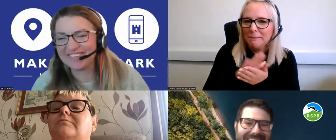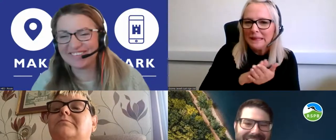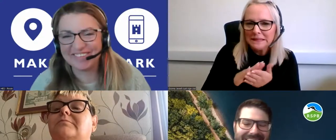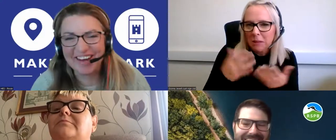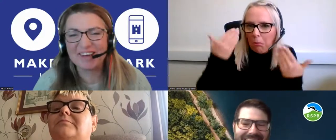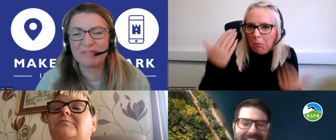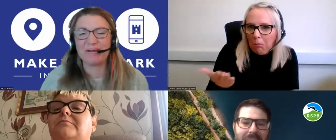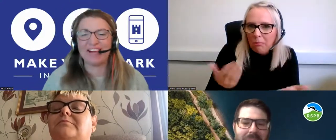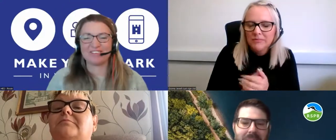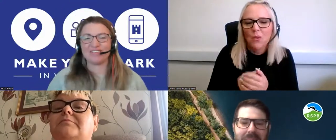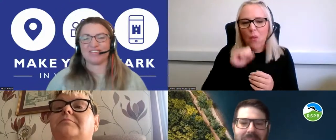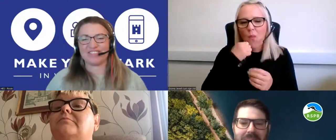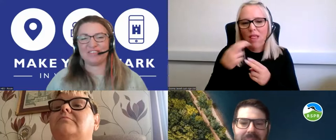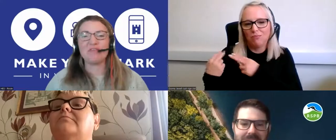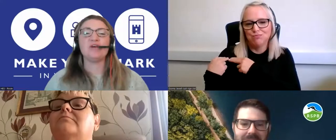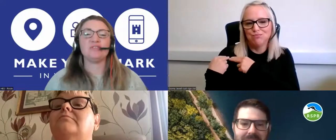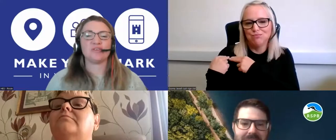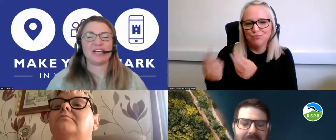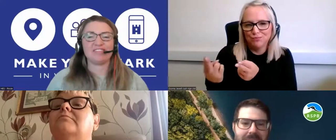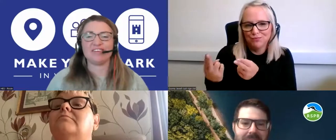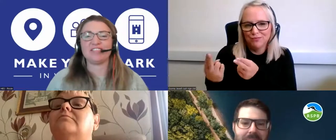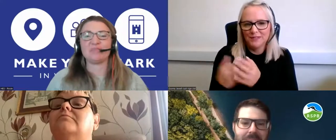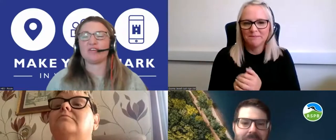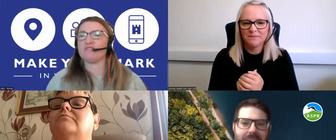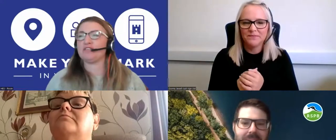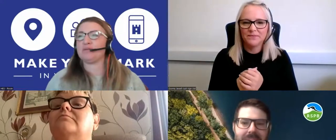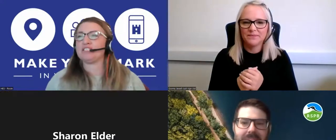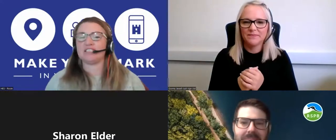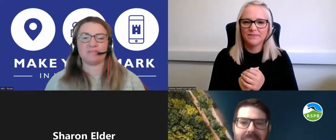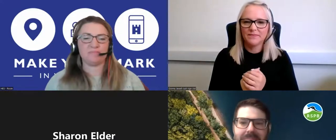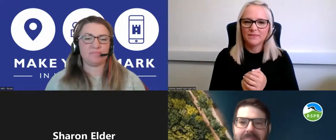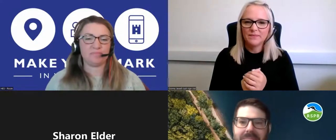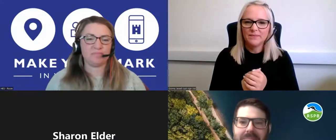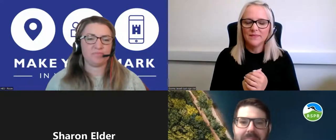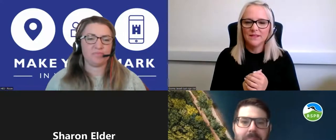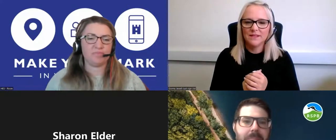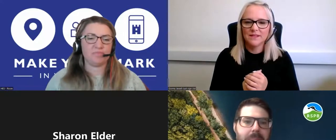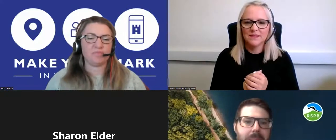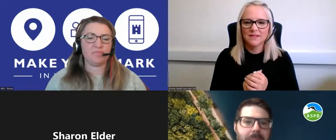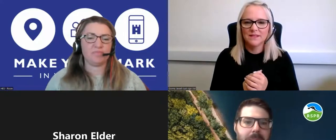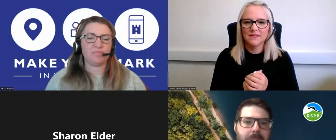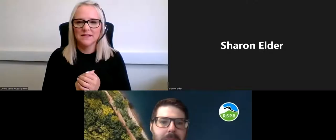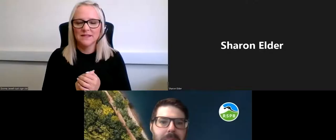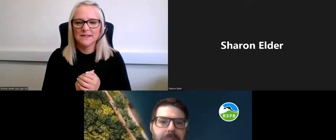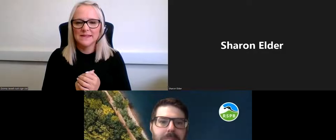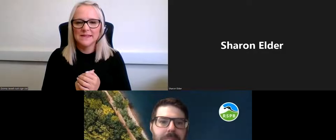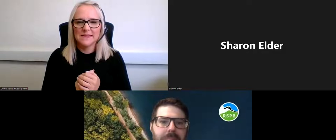for. So I will pass over to Kristian, who's going to get started with our first presentation.